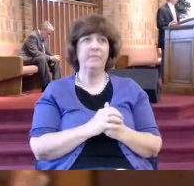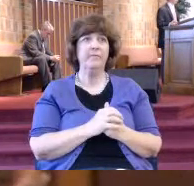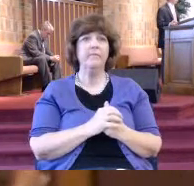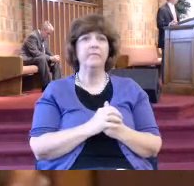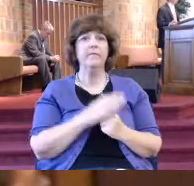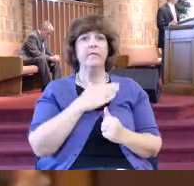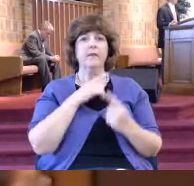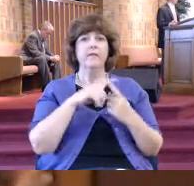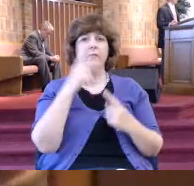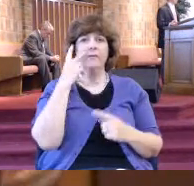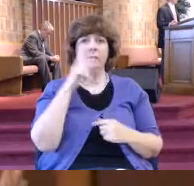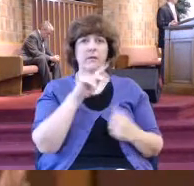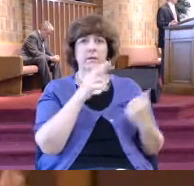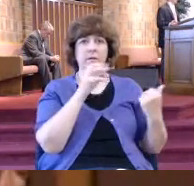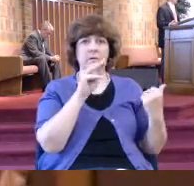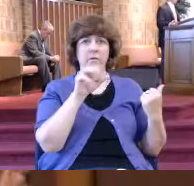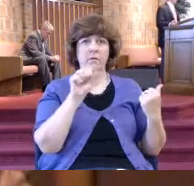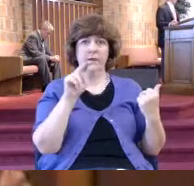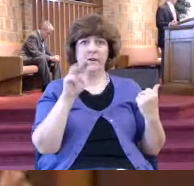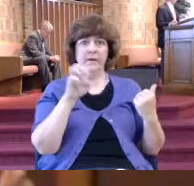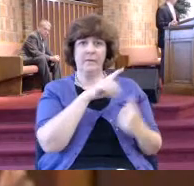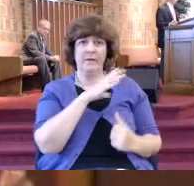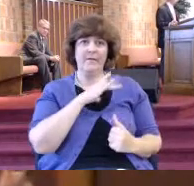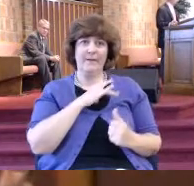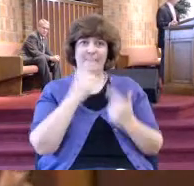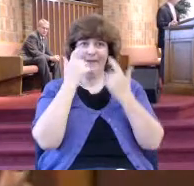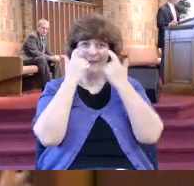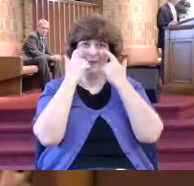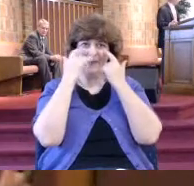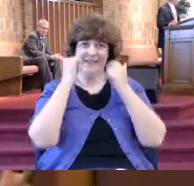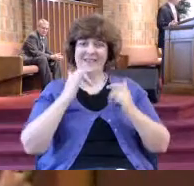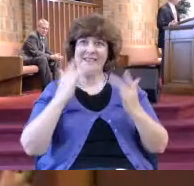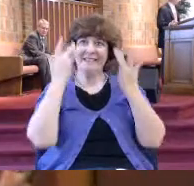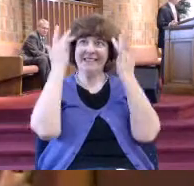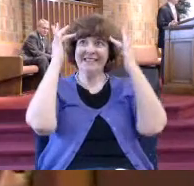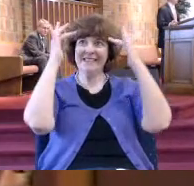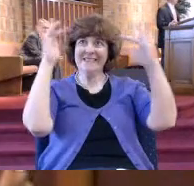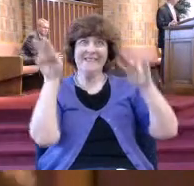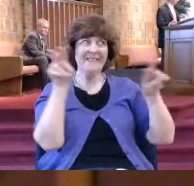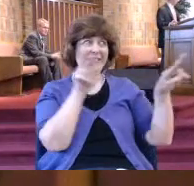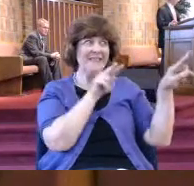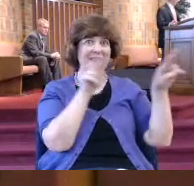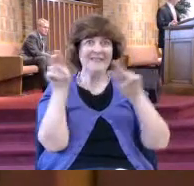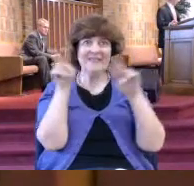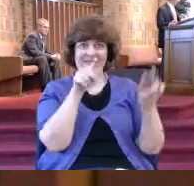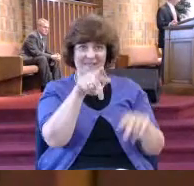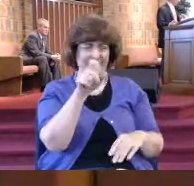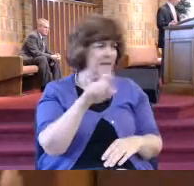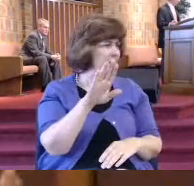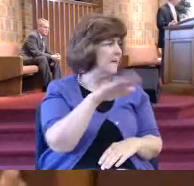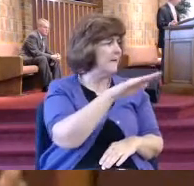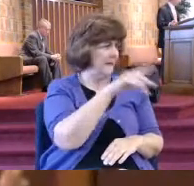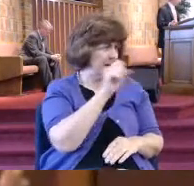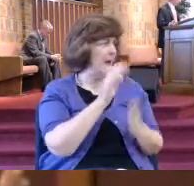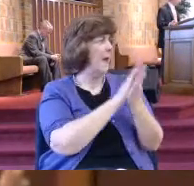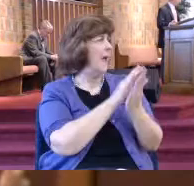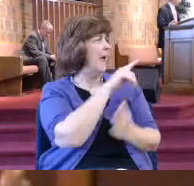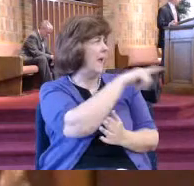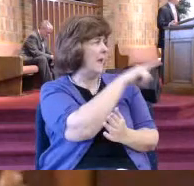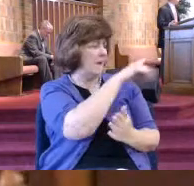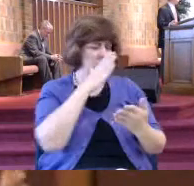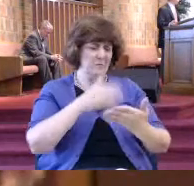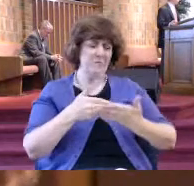was joking with him, he's got the best eyes in congregation this morning. So if you need him to check out something, go do that with